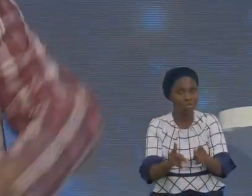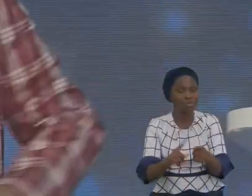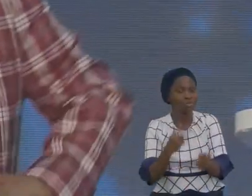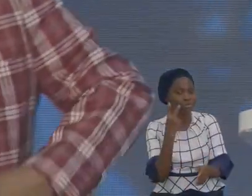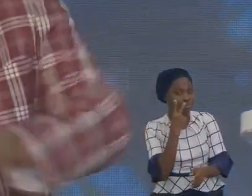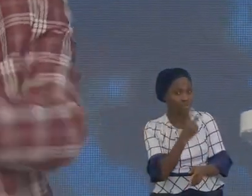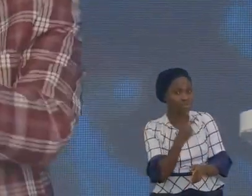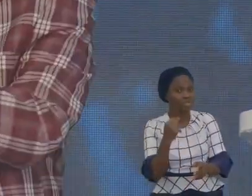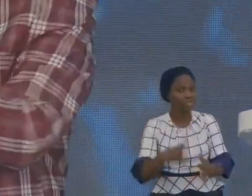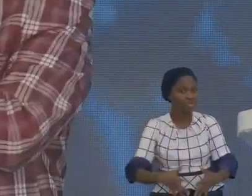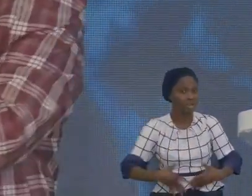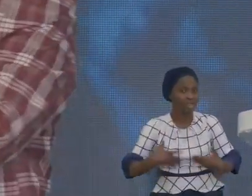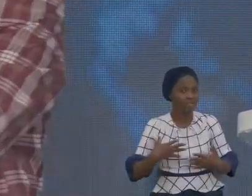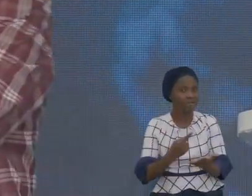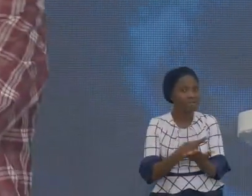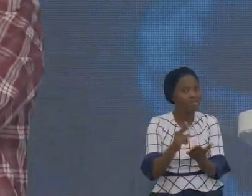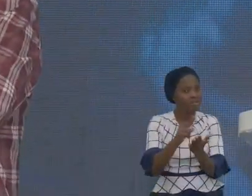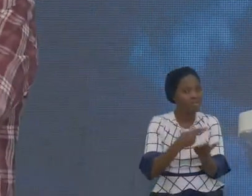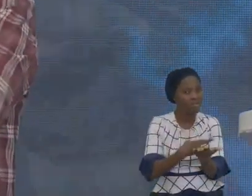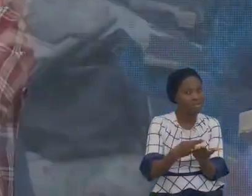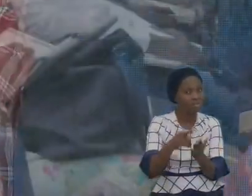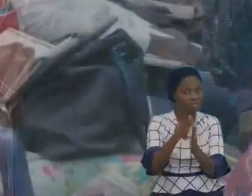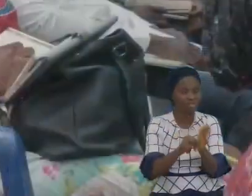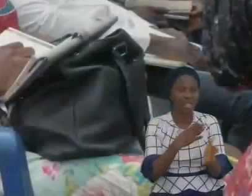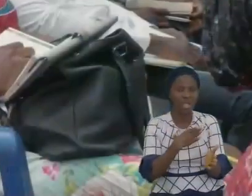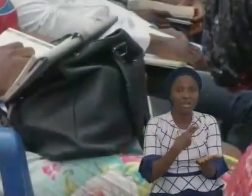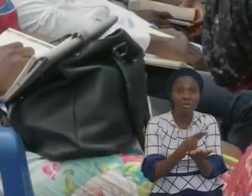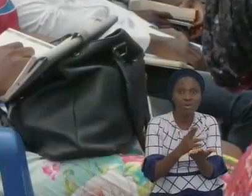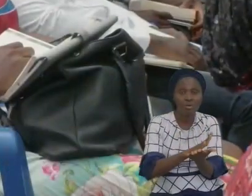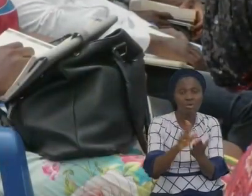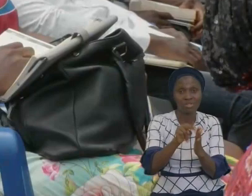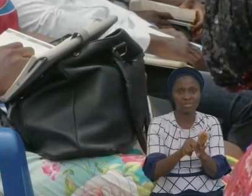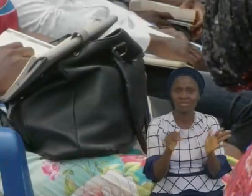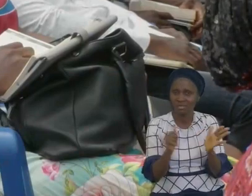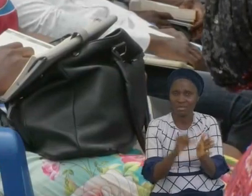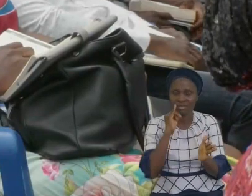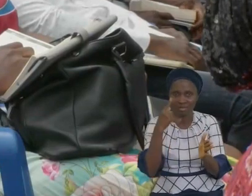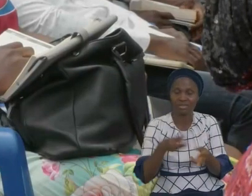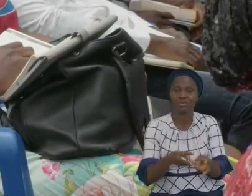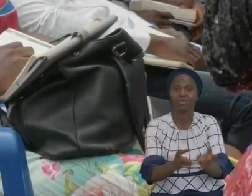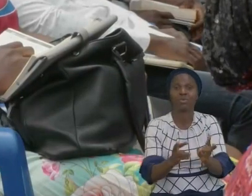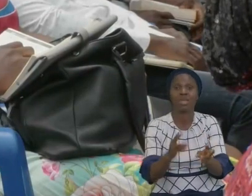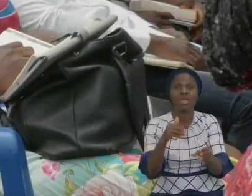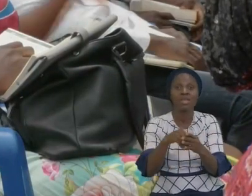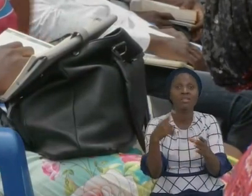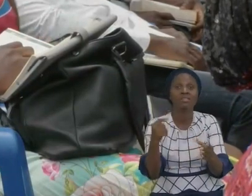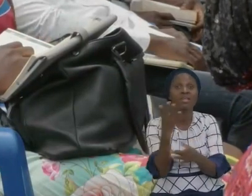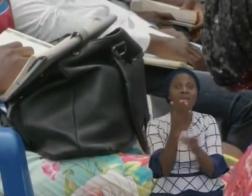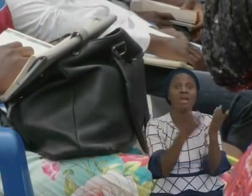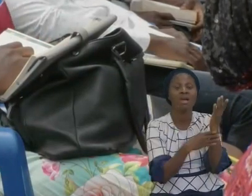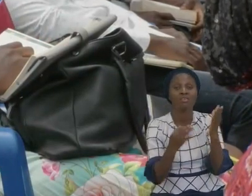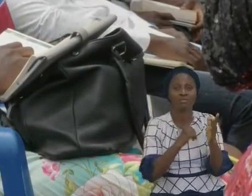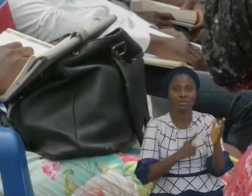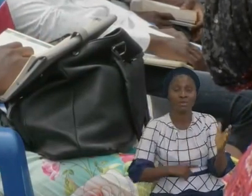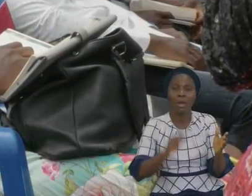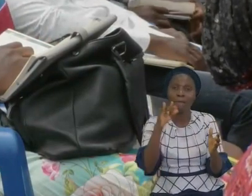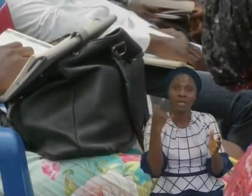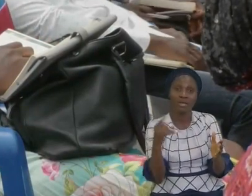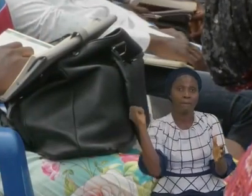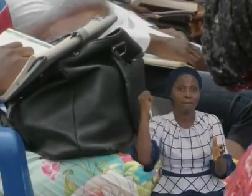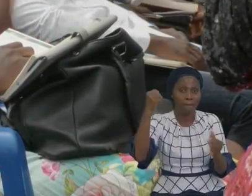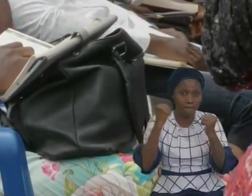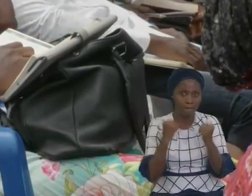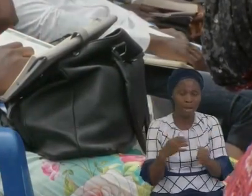way, in the hand of the Lord, by the power of the Lord, that will come up